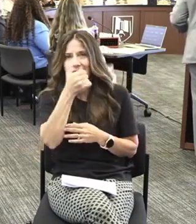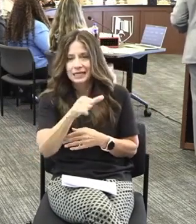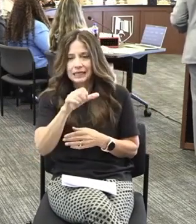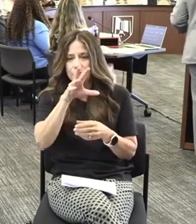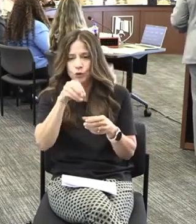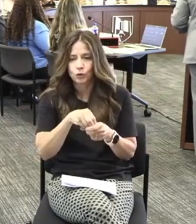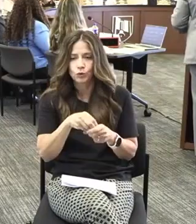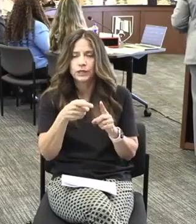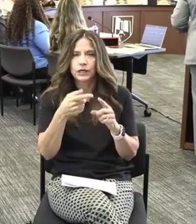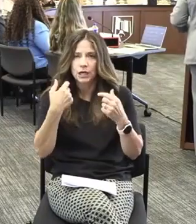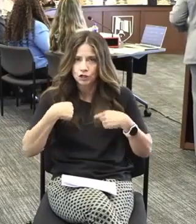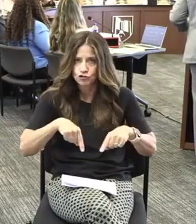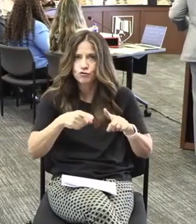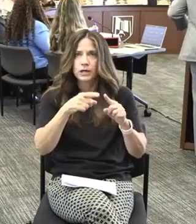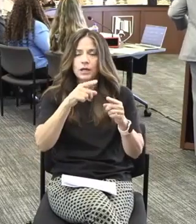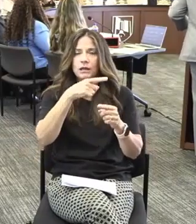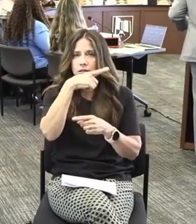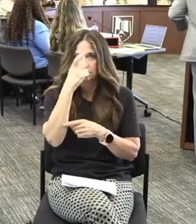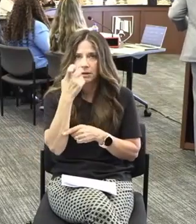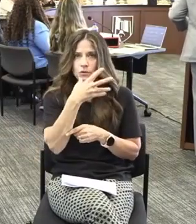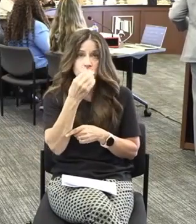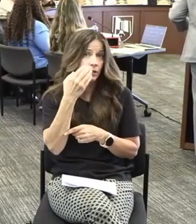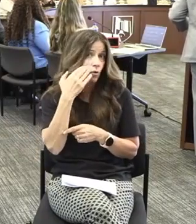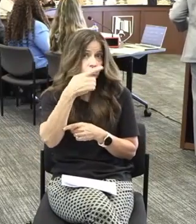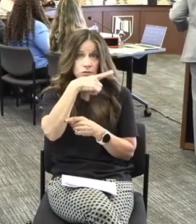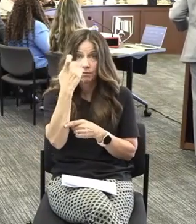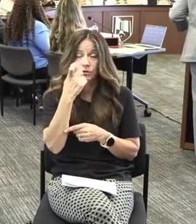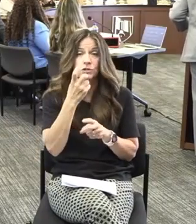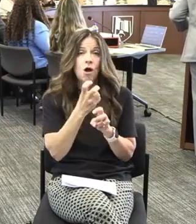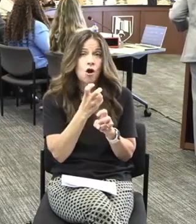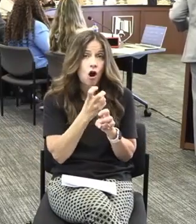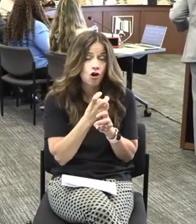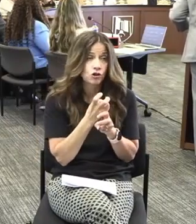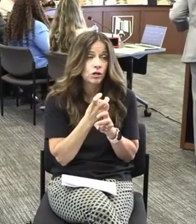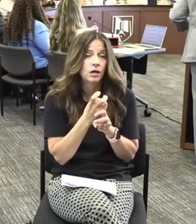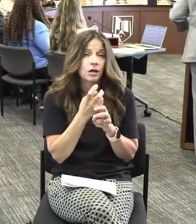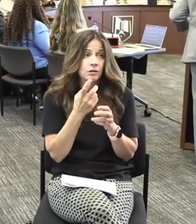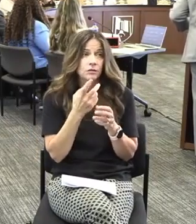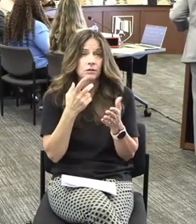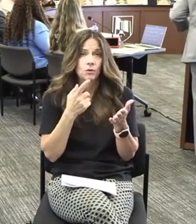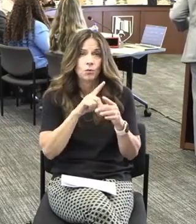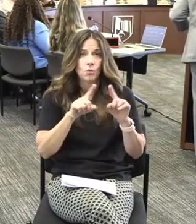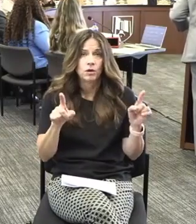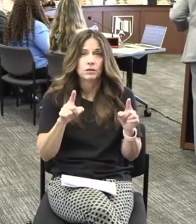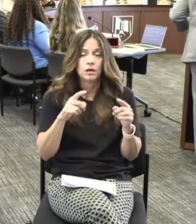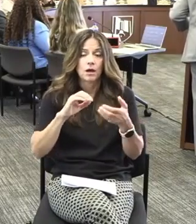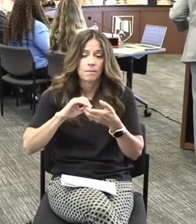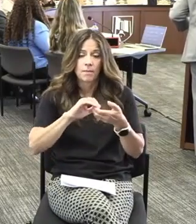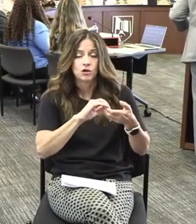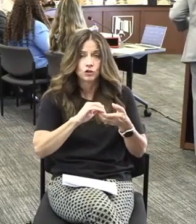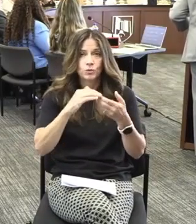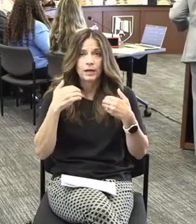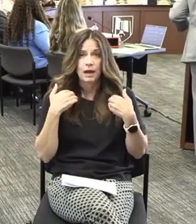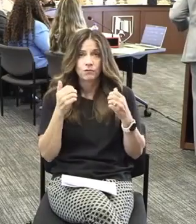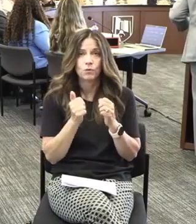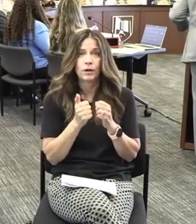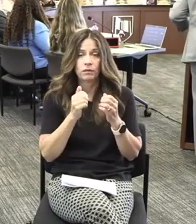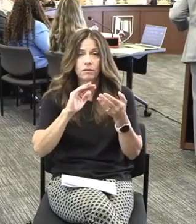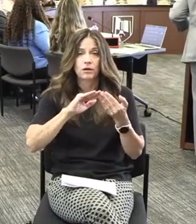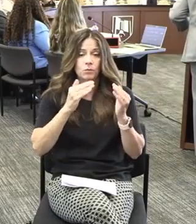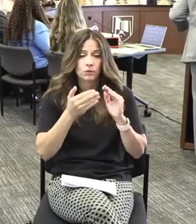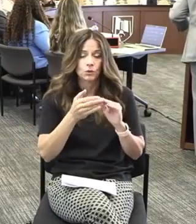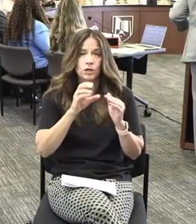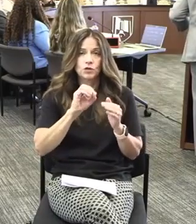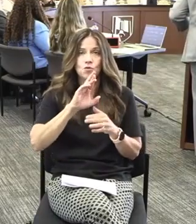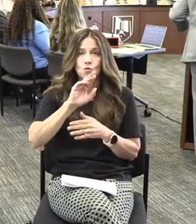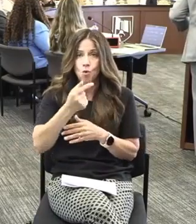including, during the summers? And I know summers are hard. And what partnerships do we have with community organizations? I know